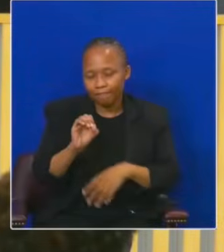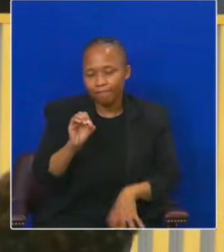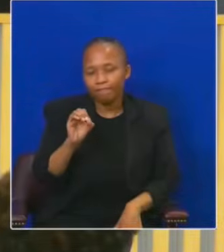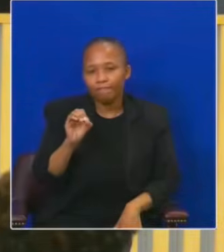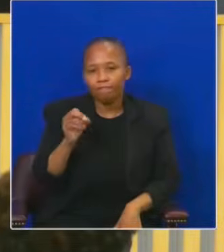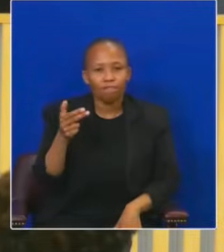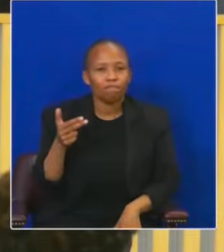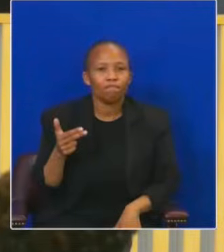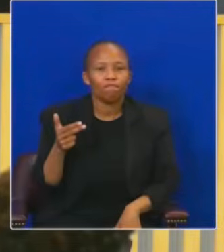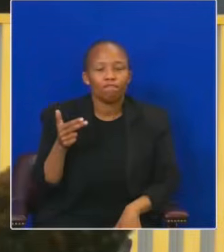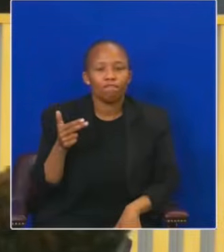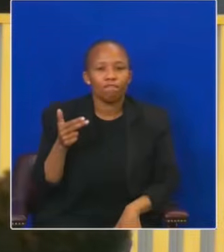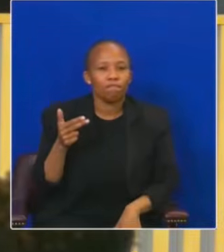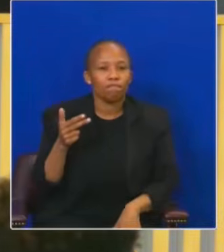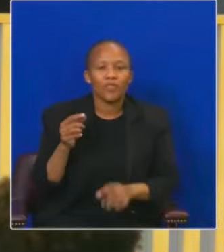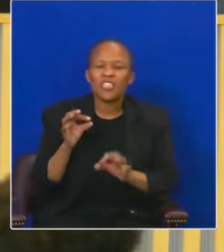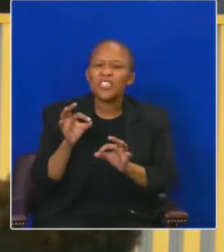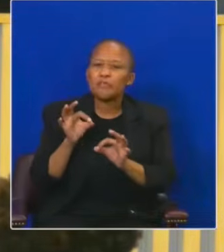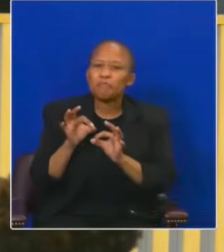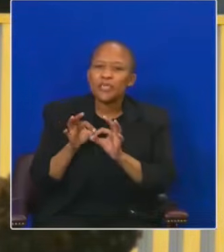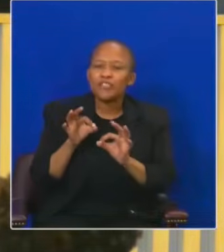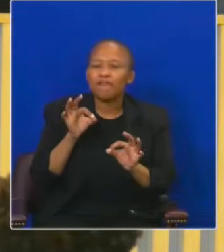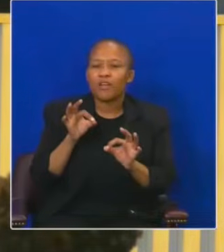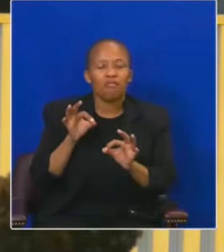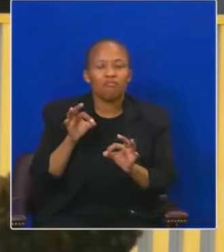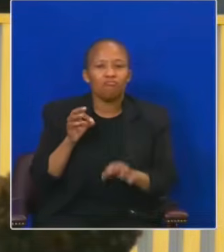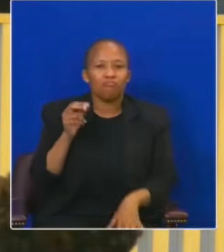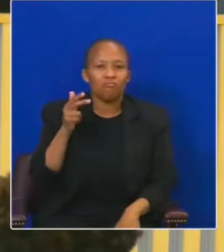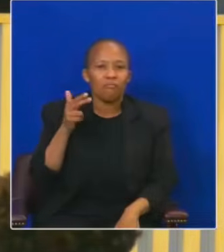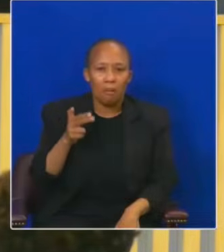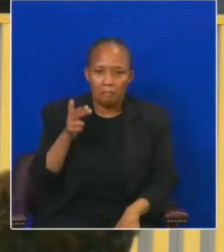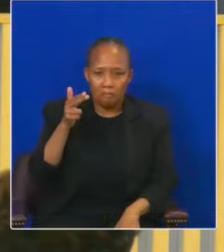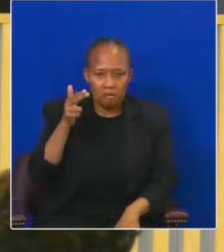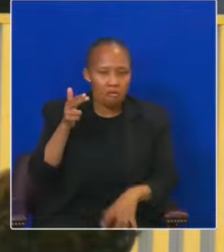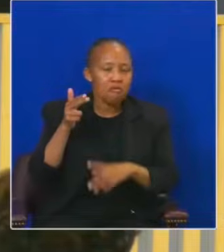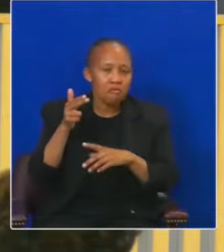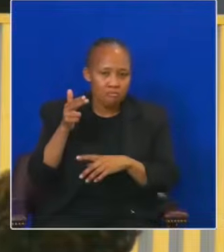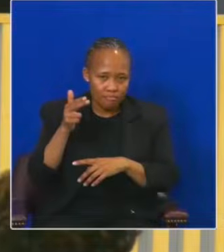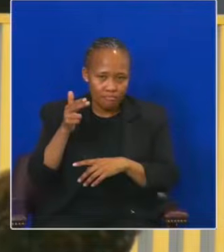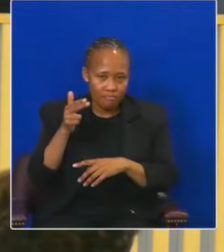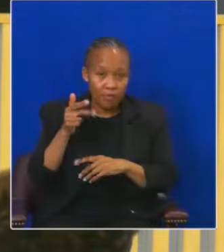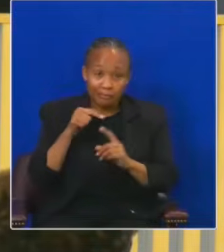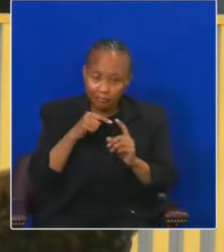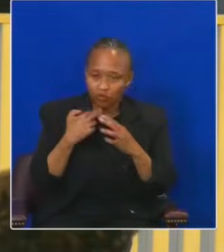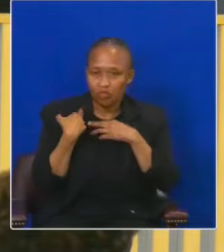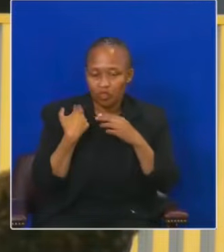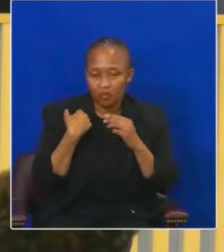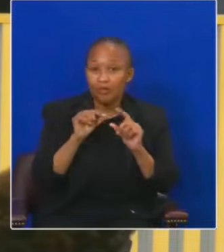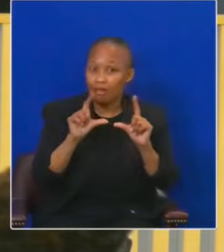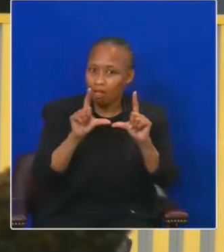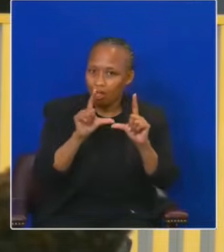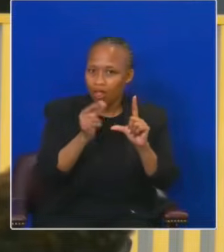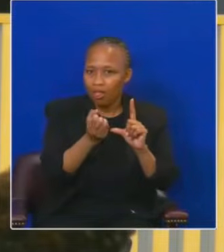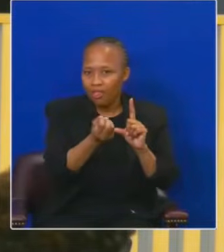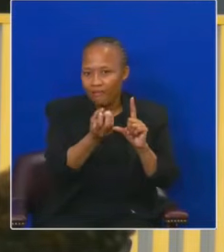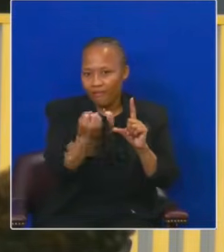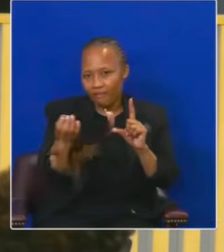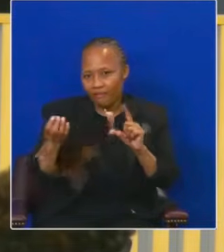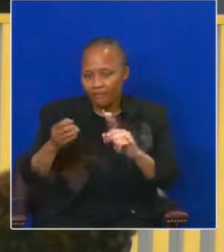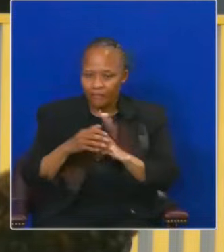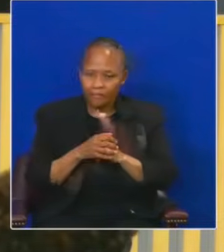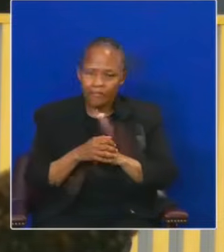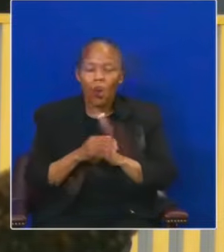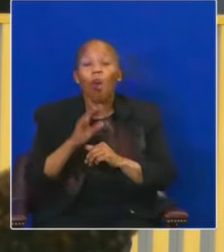specific calibers of firearms. Thank you, Commissioners. Oh, and